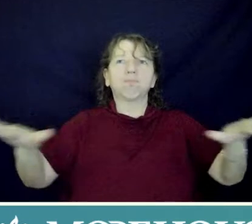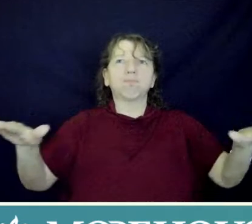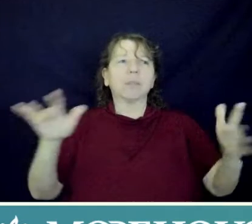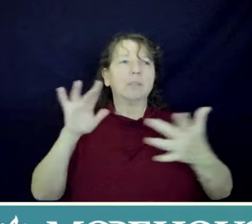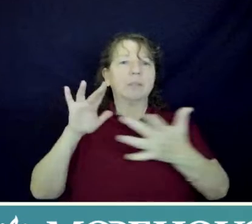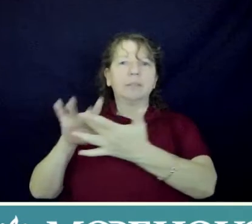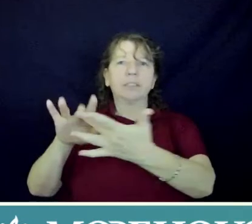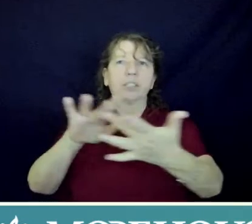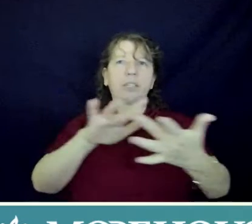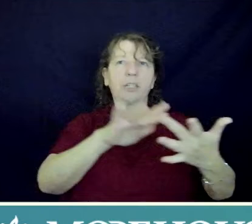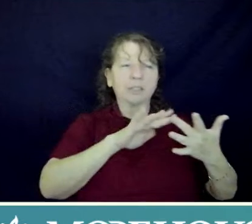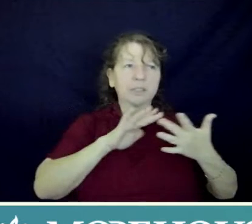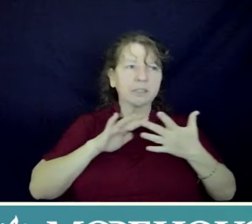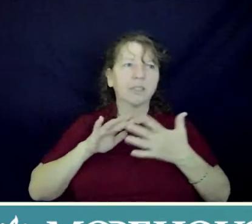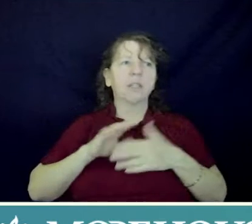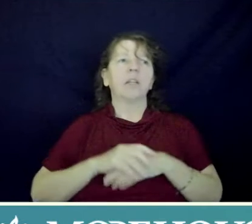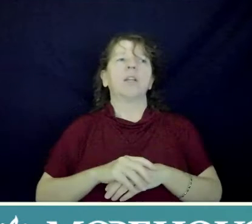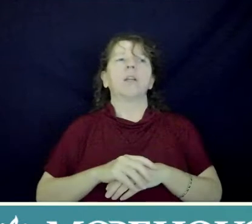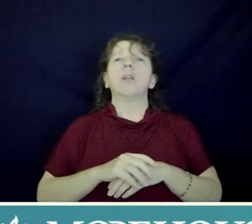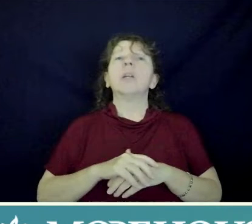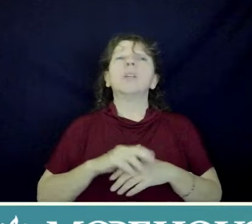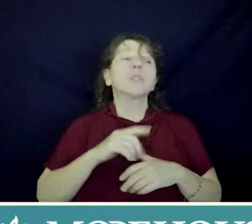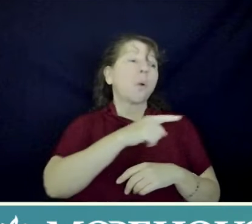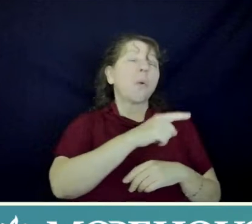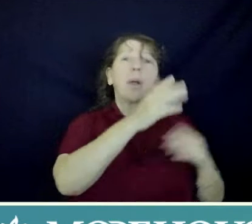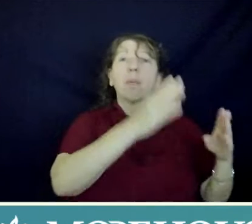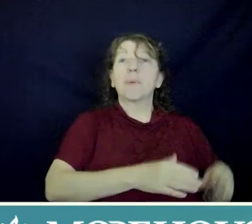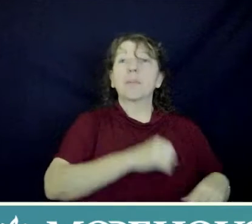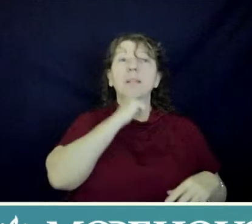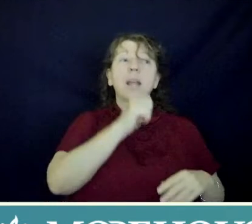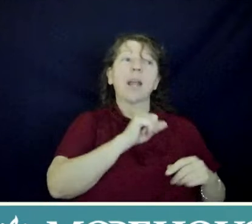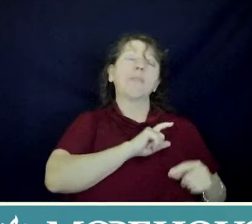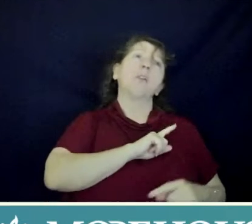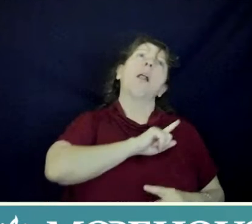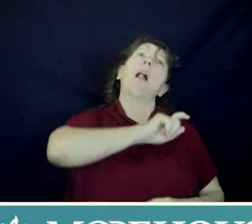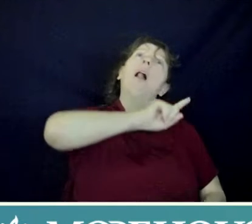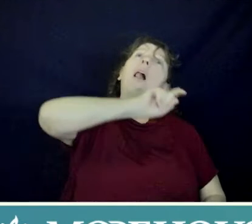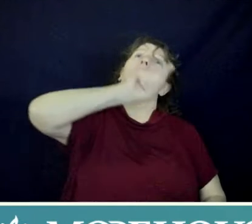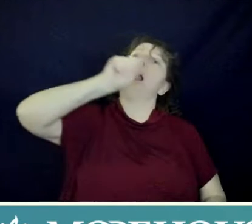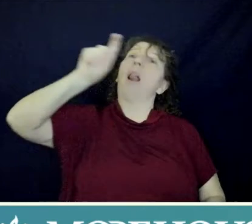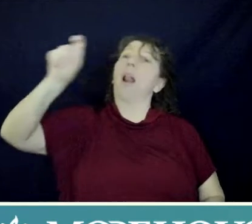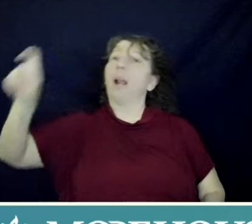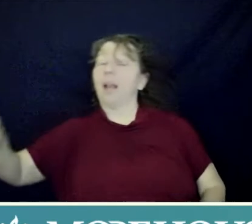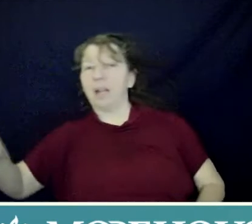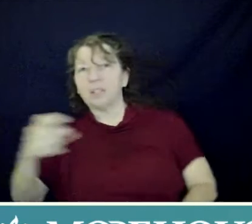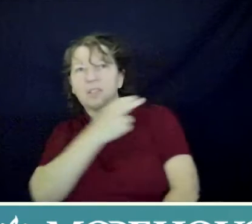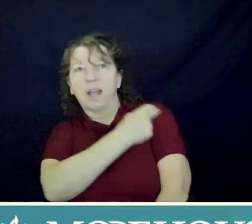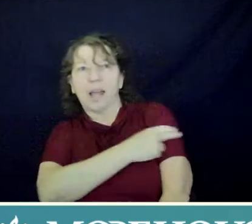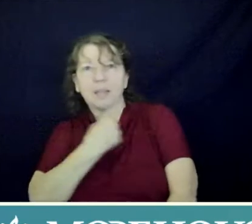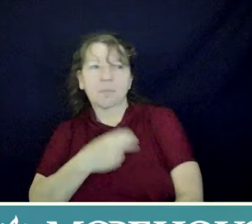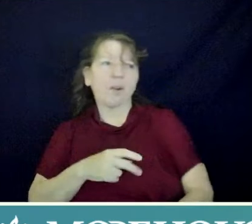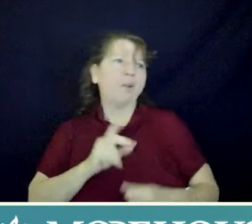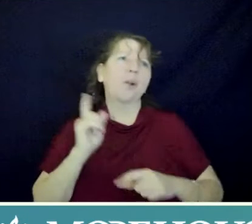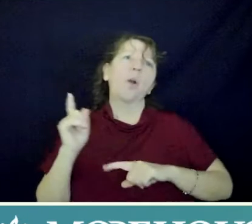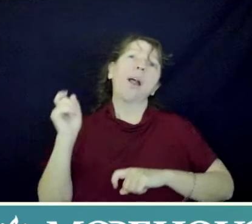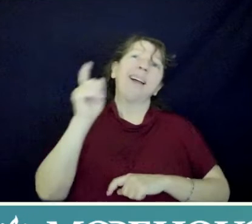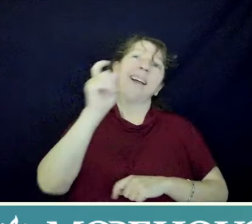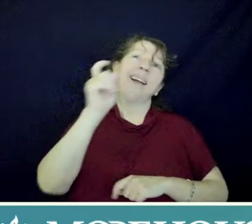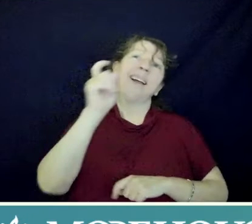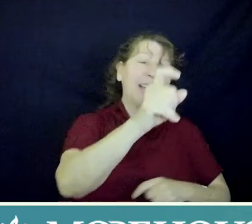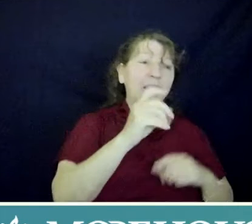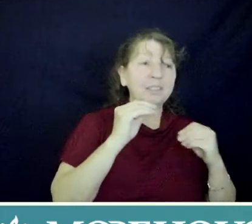services in the sense that individuals don't have to now physically have to go to the general hospital or the University Teaching Hospital to receive